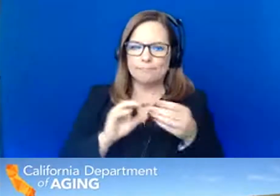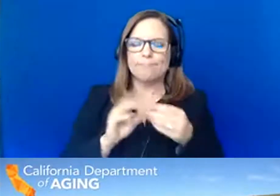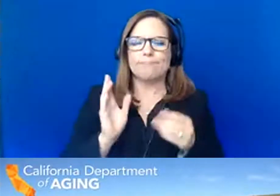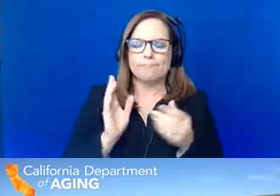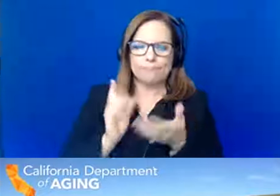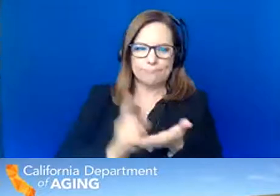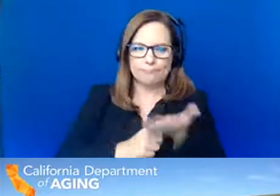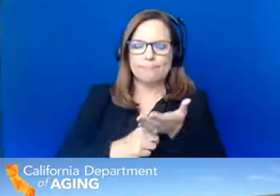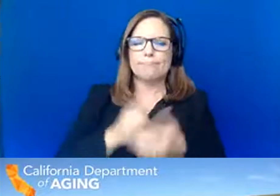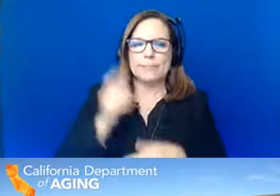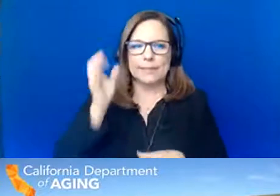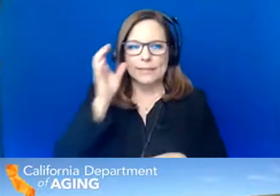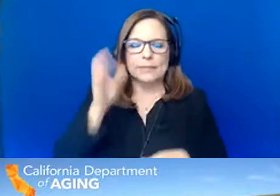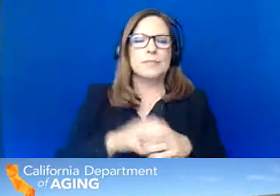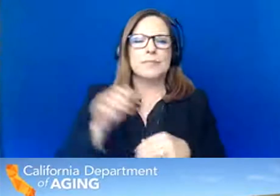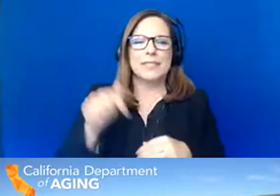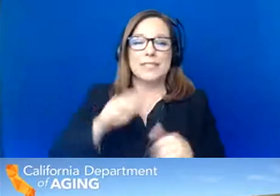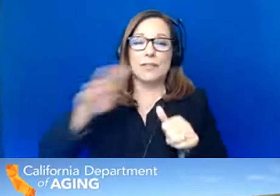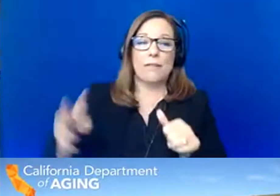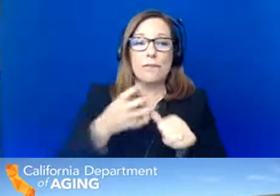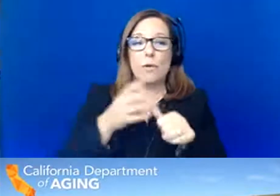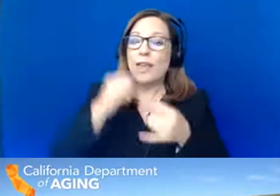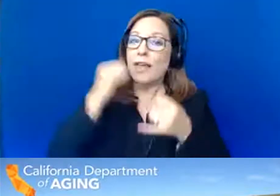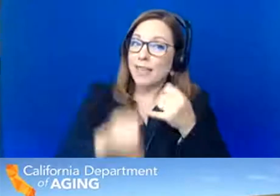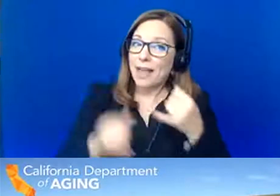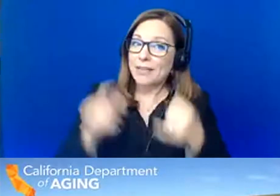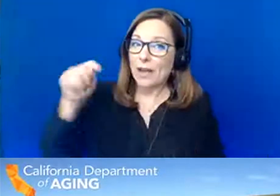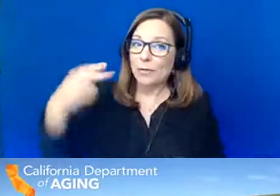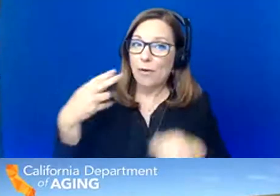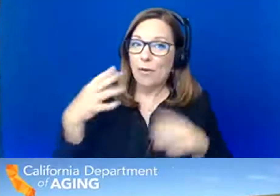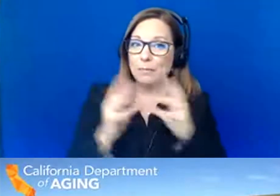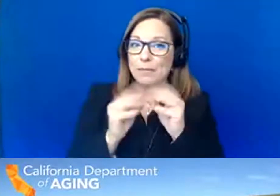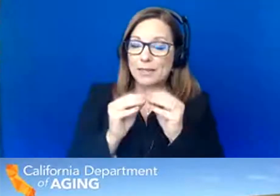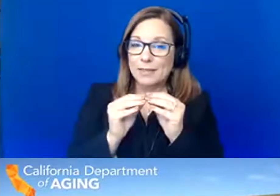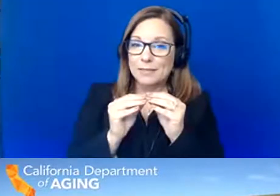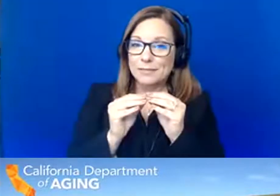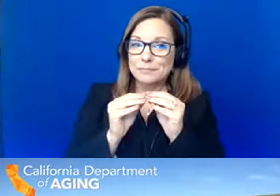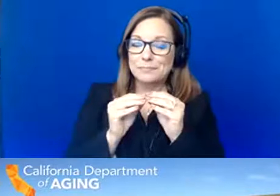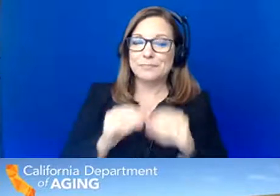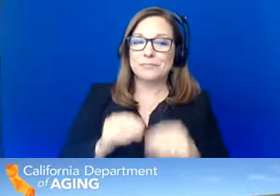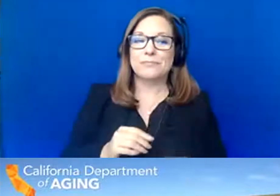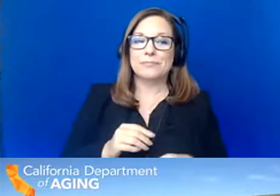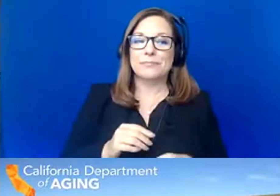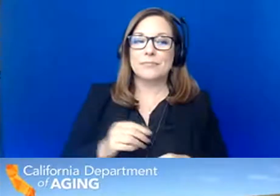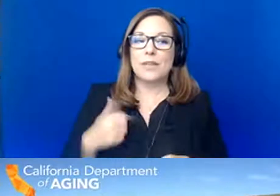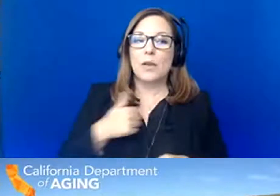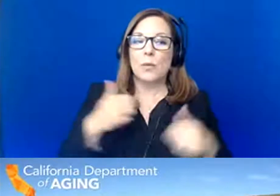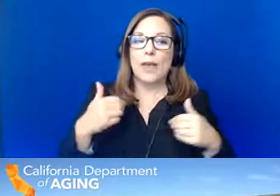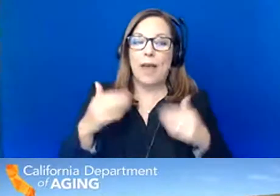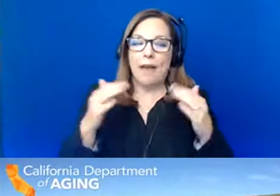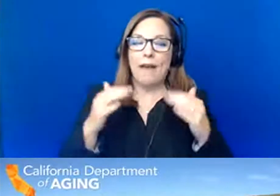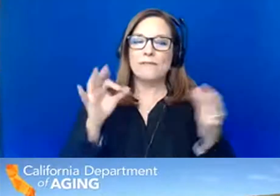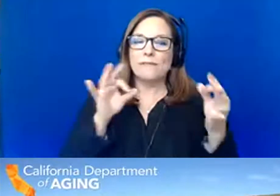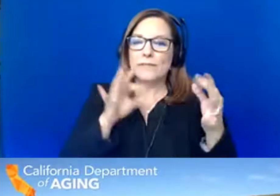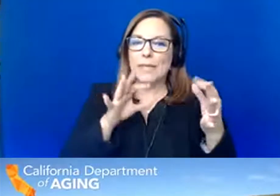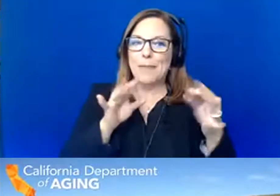months. This is the fourth and last town hall that we'll have. We do have a feedback survey as well that is